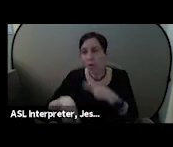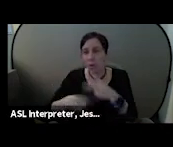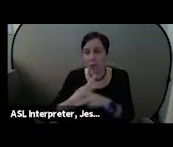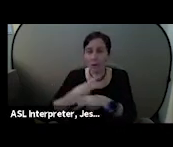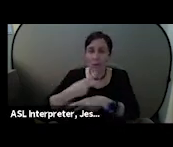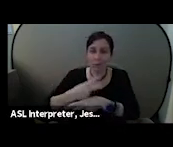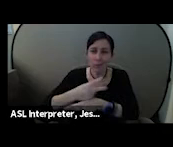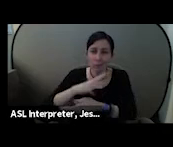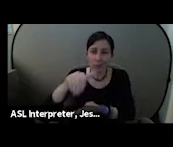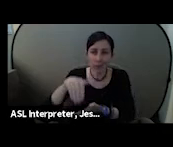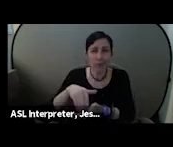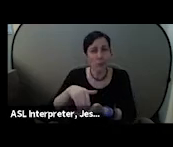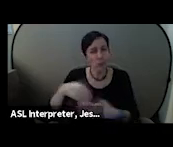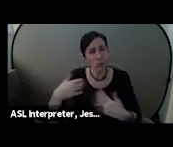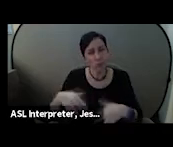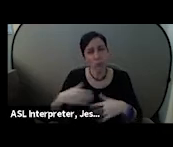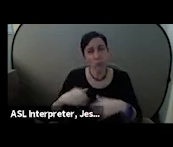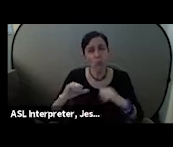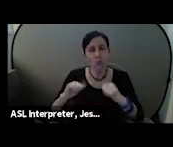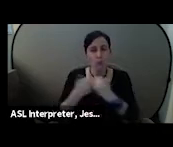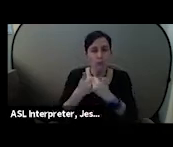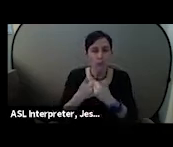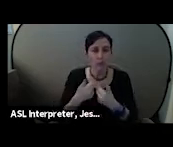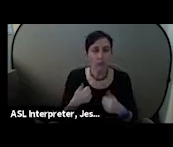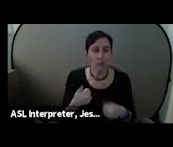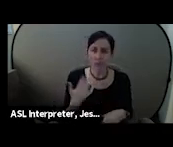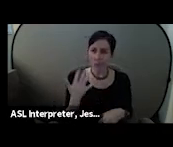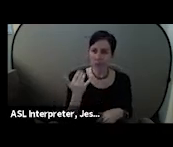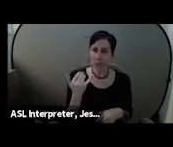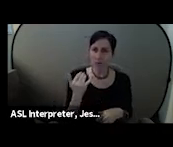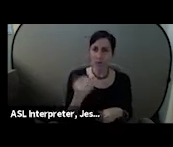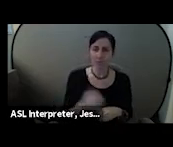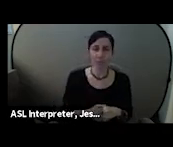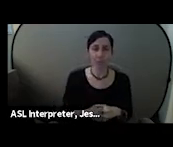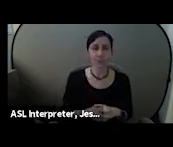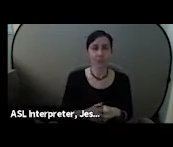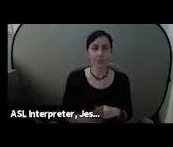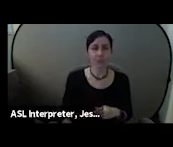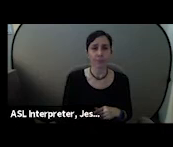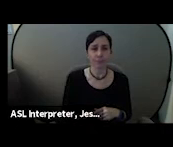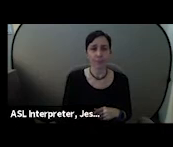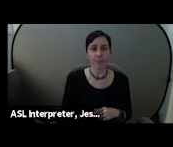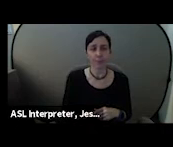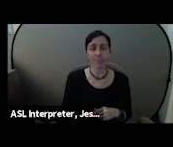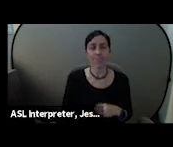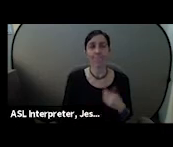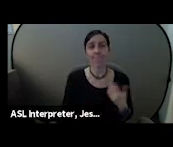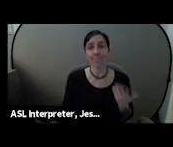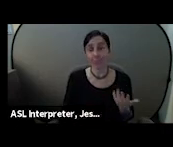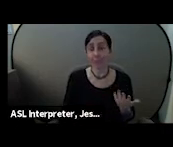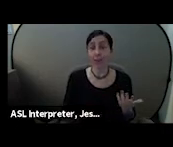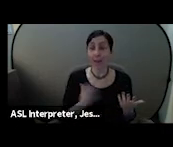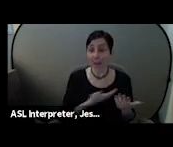that trans people are going to face. Why is this? Because, like it or not, our bodies